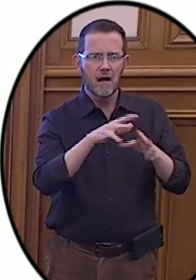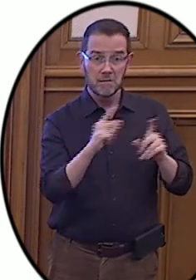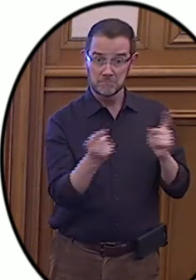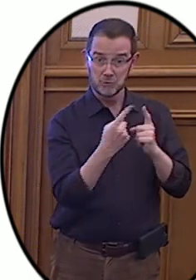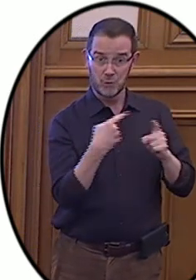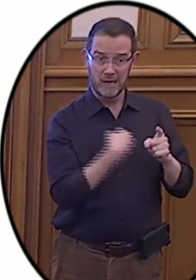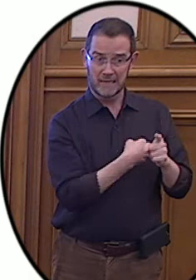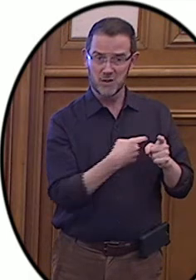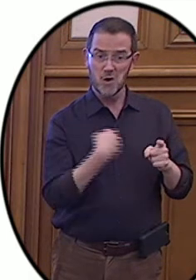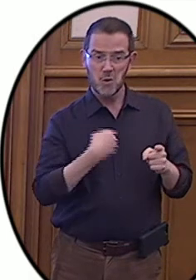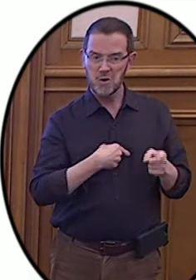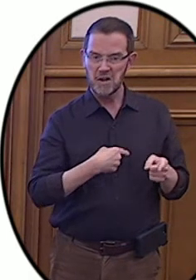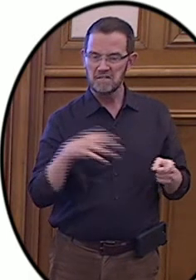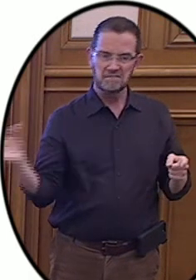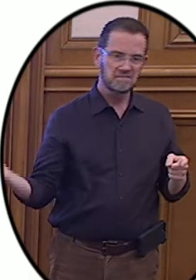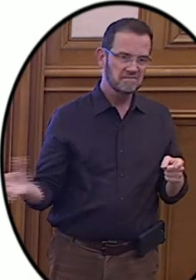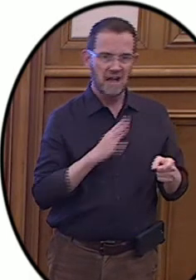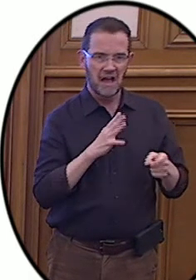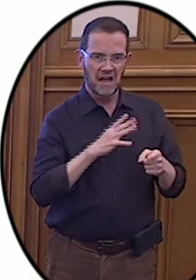state law.